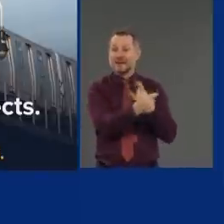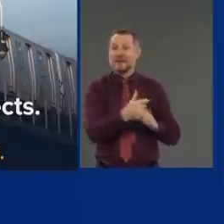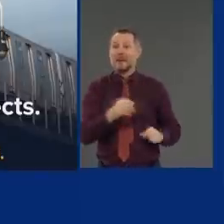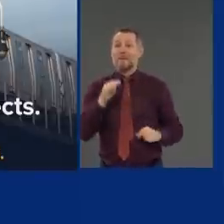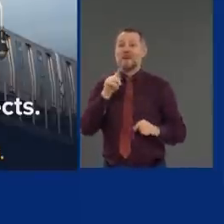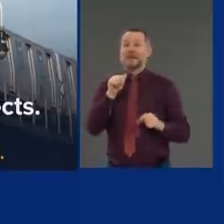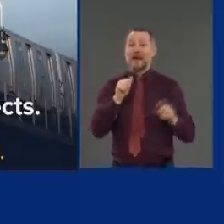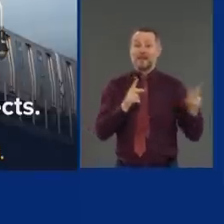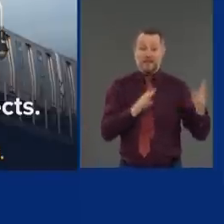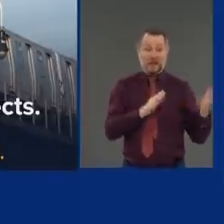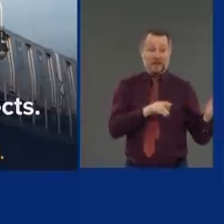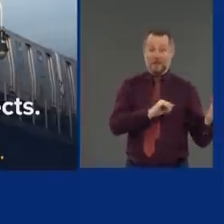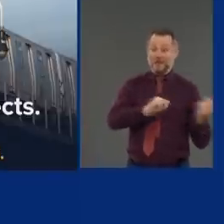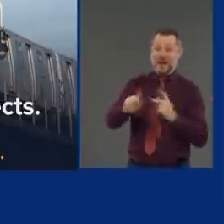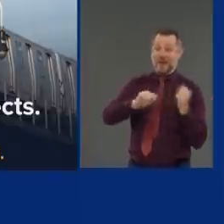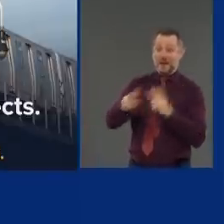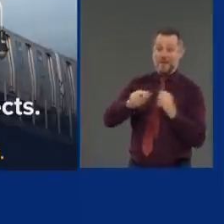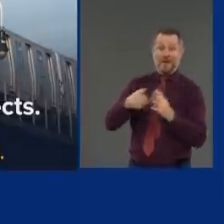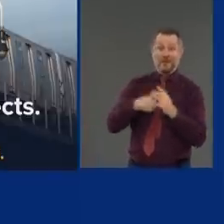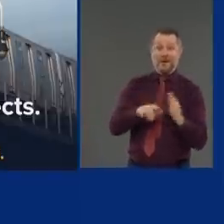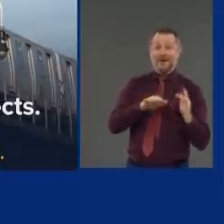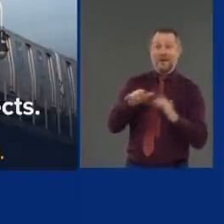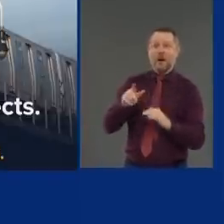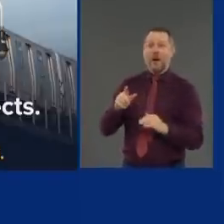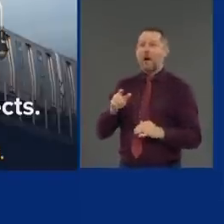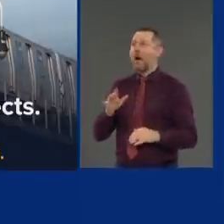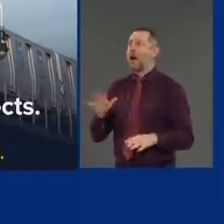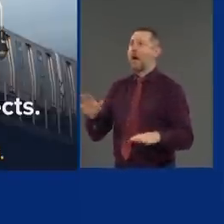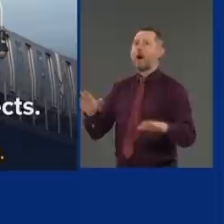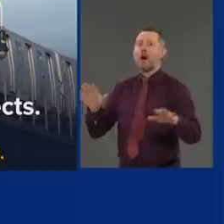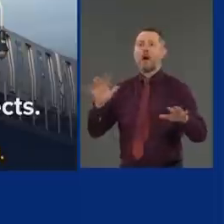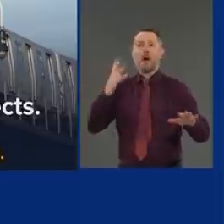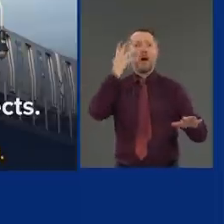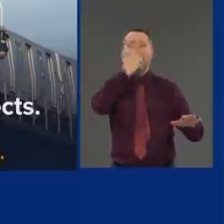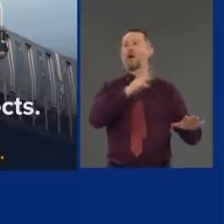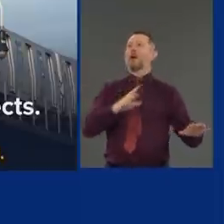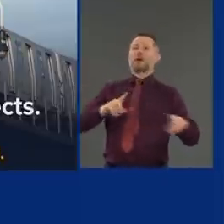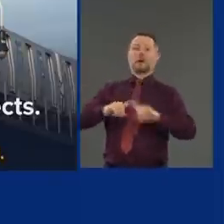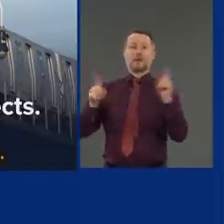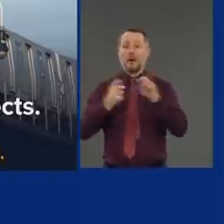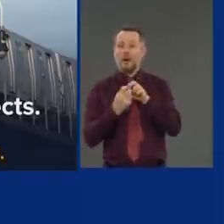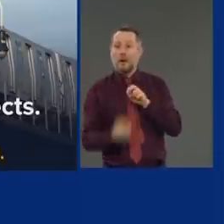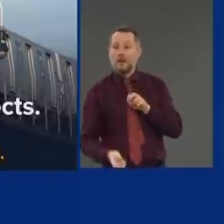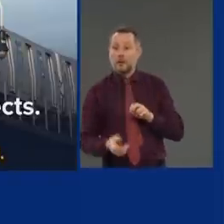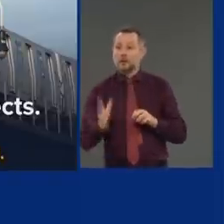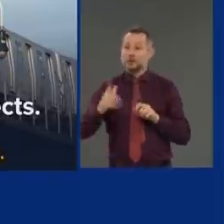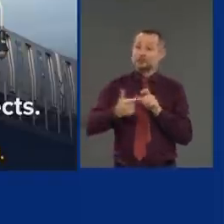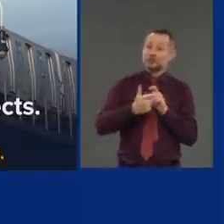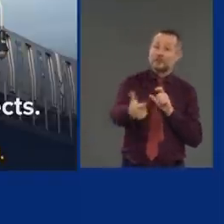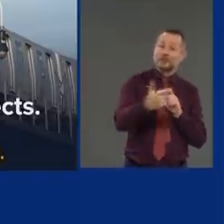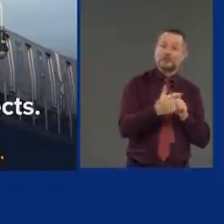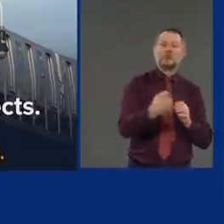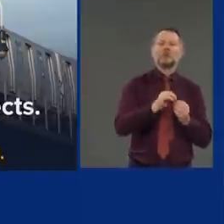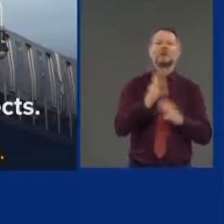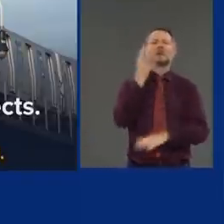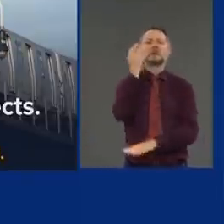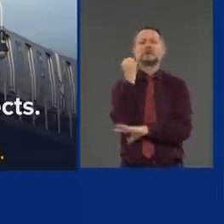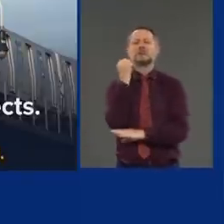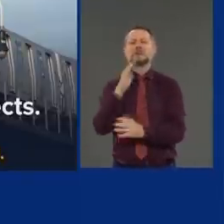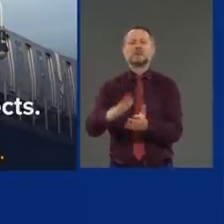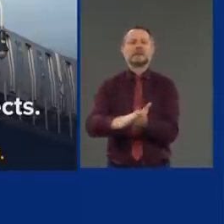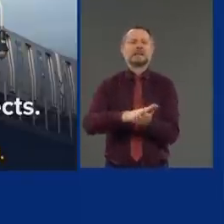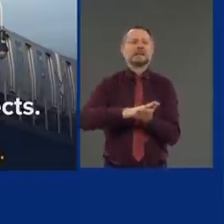surprised. Those trains are cleaner than they have ever been in my lifetime.